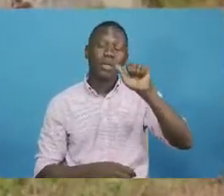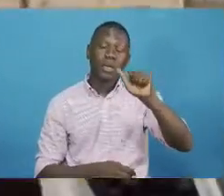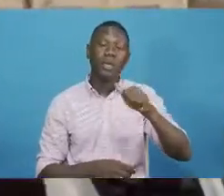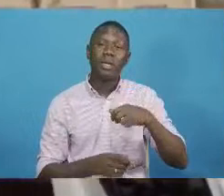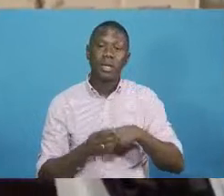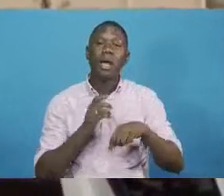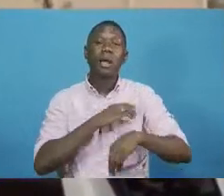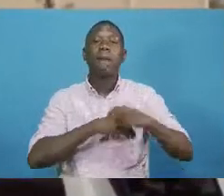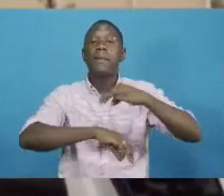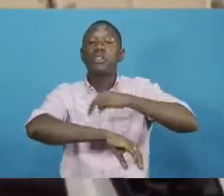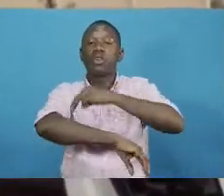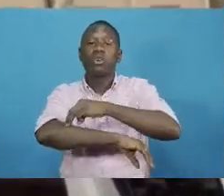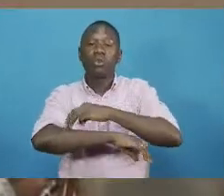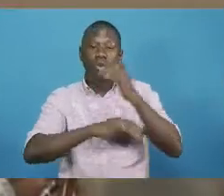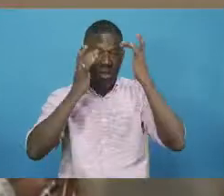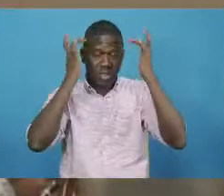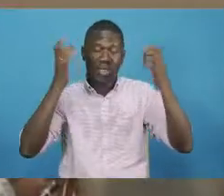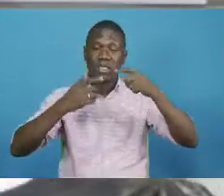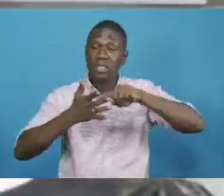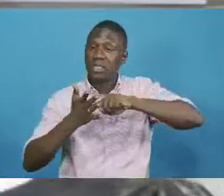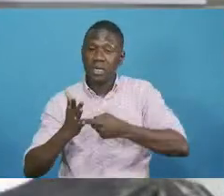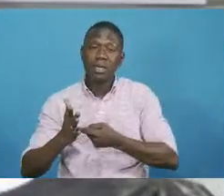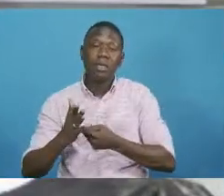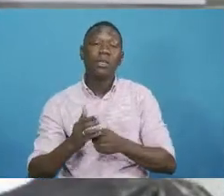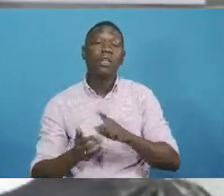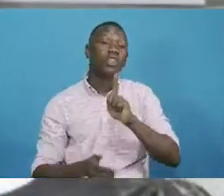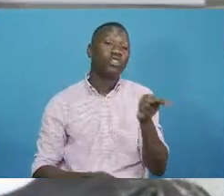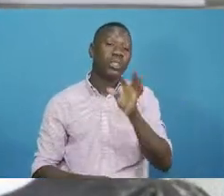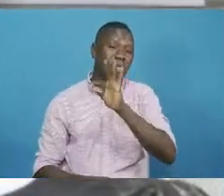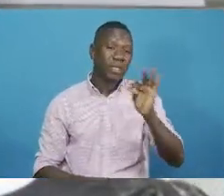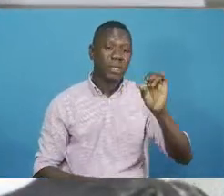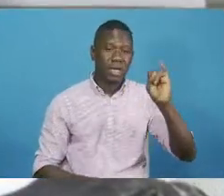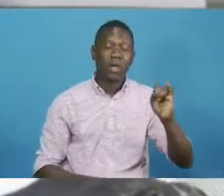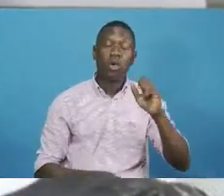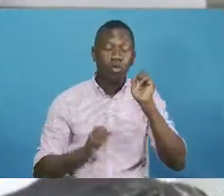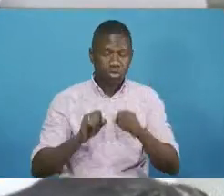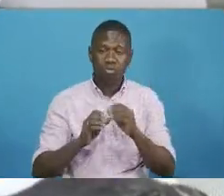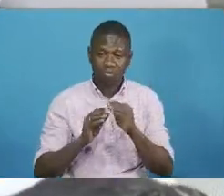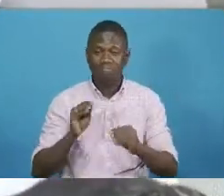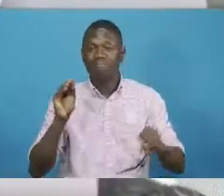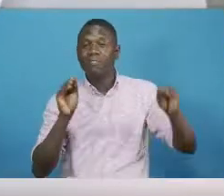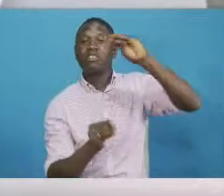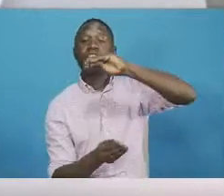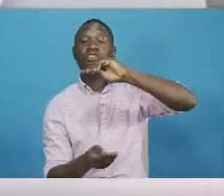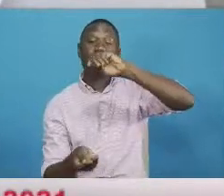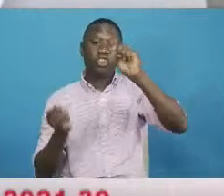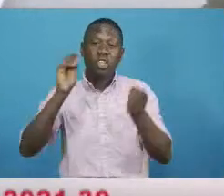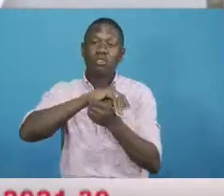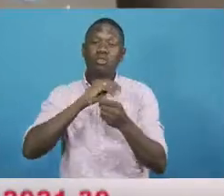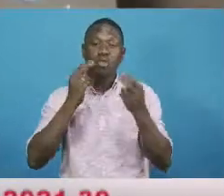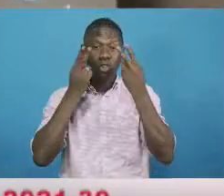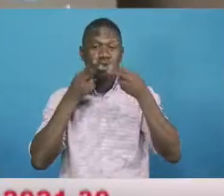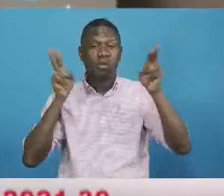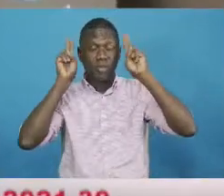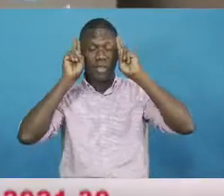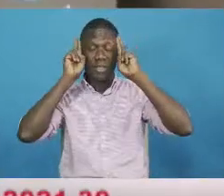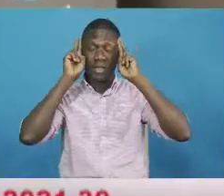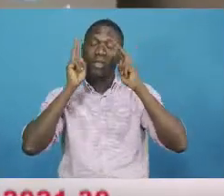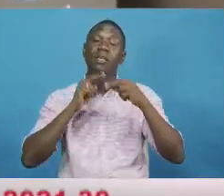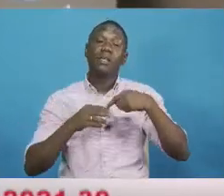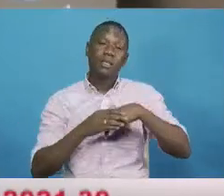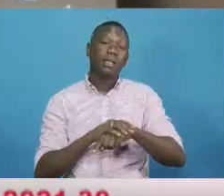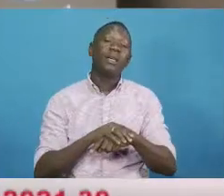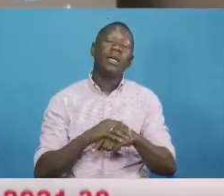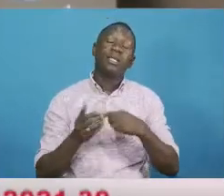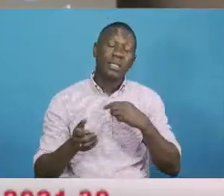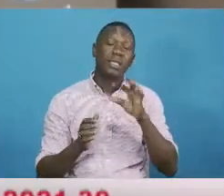centers. The Gambia Technical Training Institute will also be upgraded to a University of Applied Science and Technology. The TVET project is